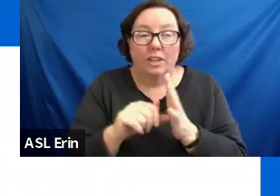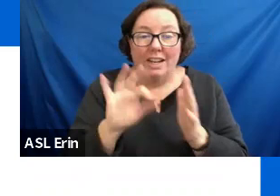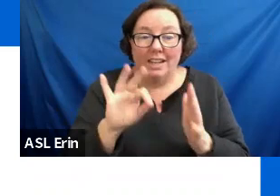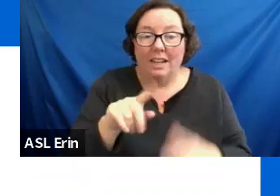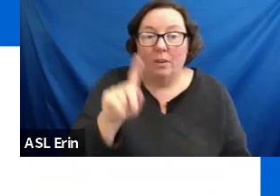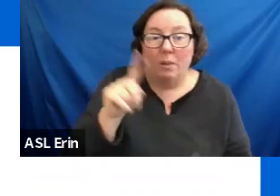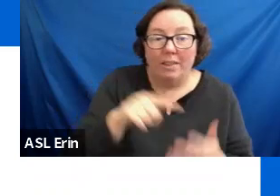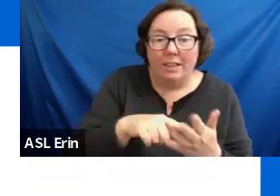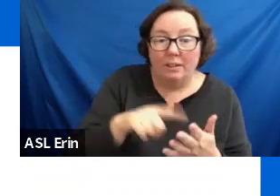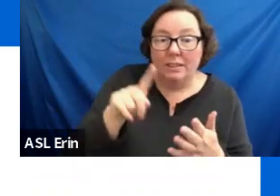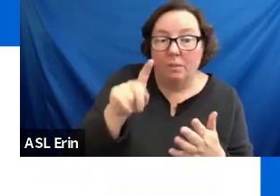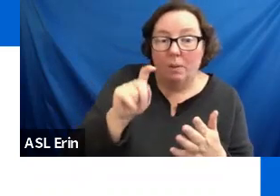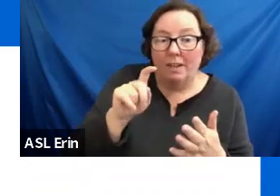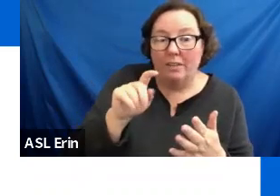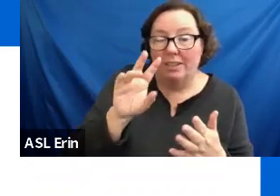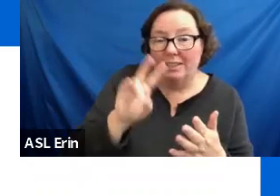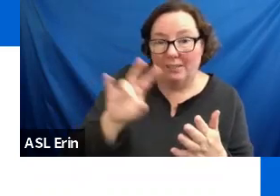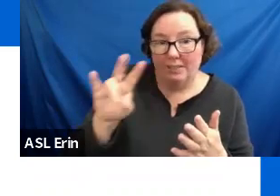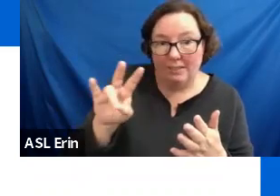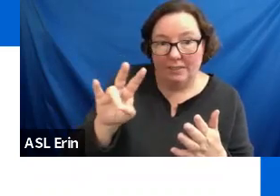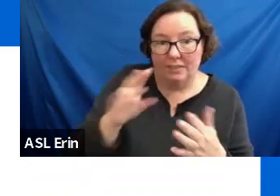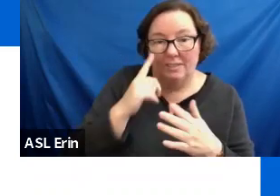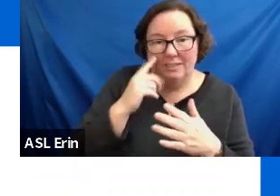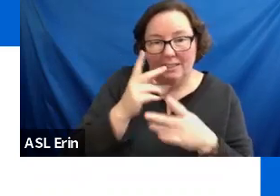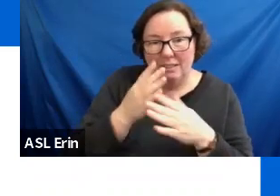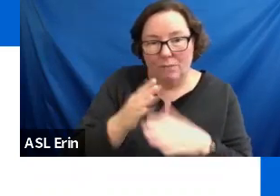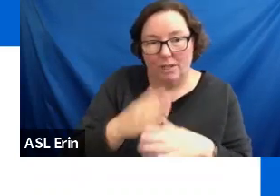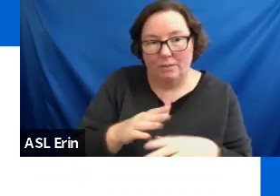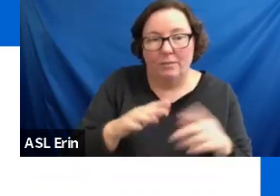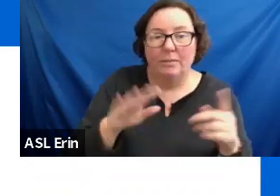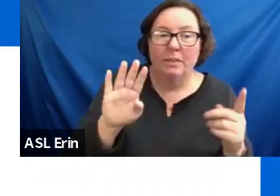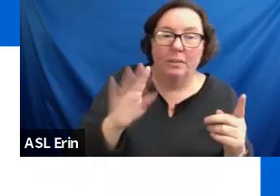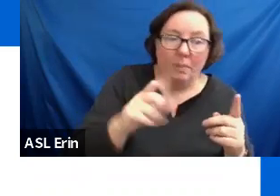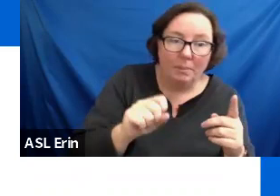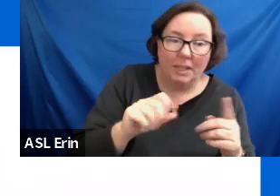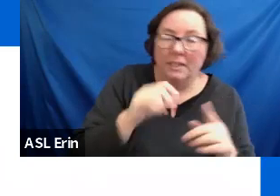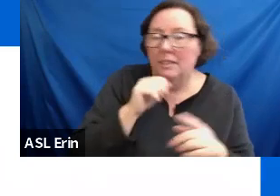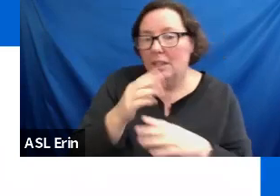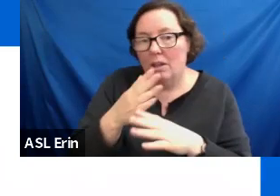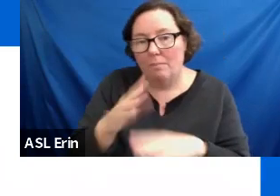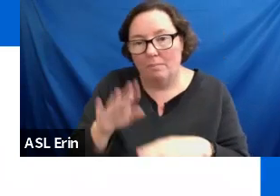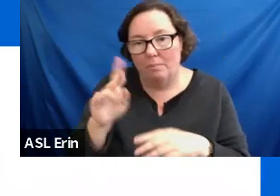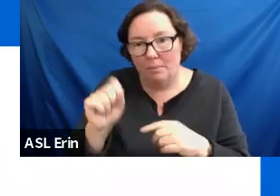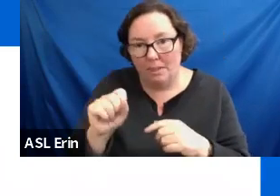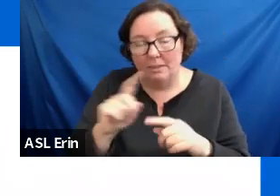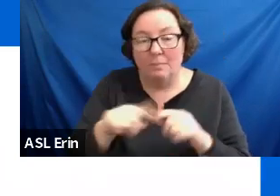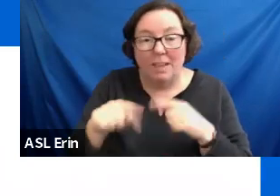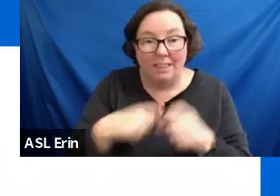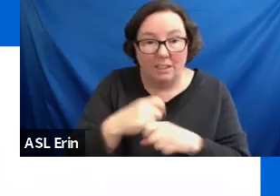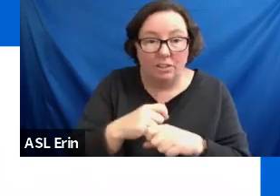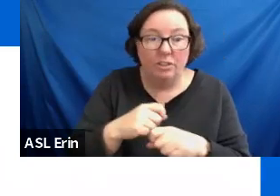1,177. And you can see the breakout by BPS versus non-BPS. For this school year, there were a total of